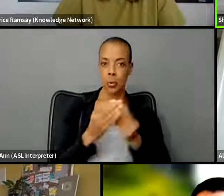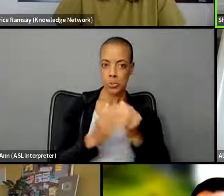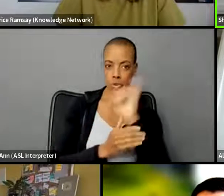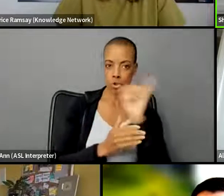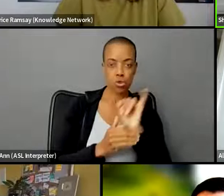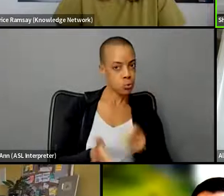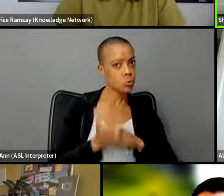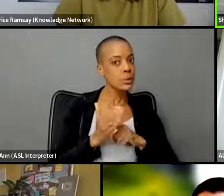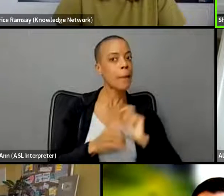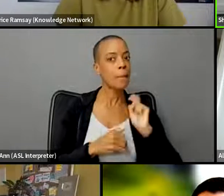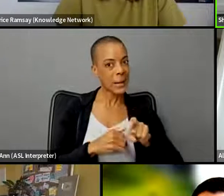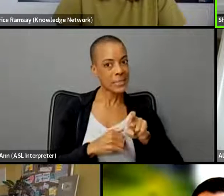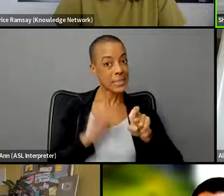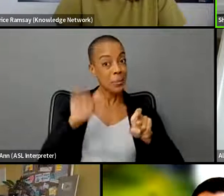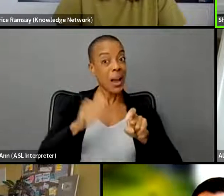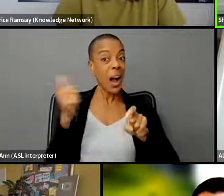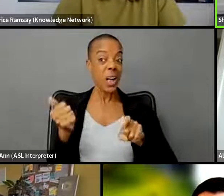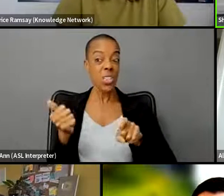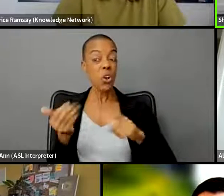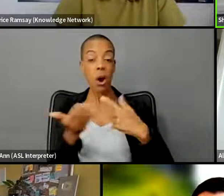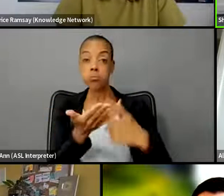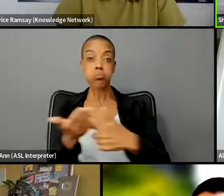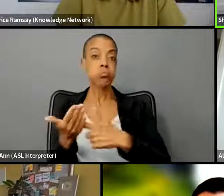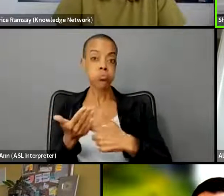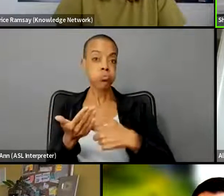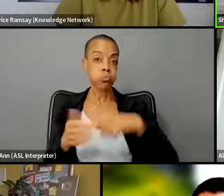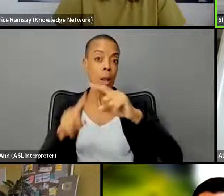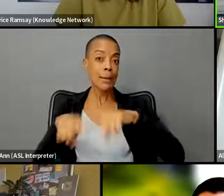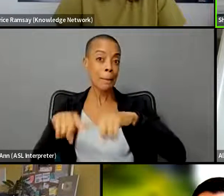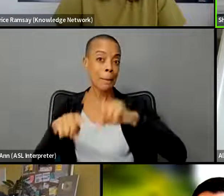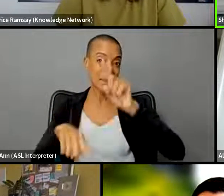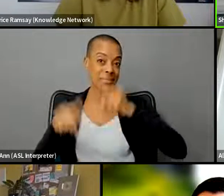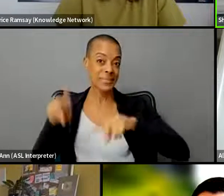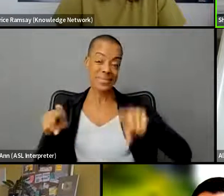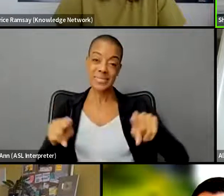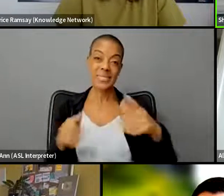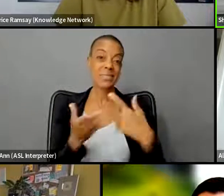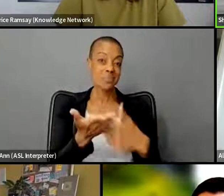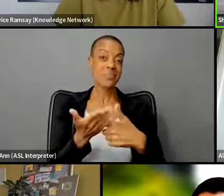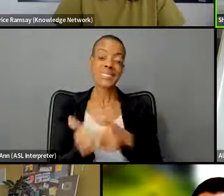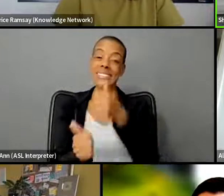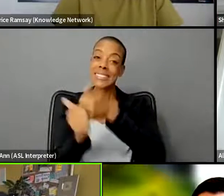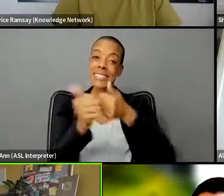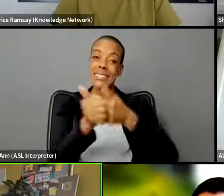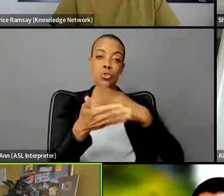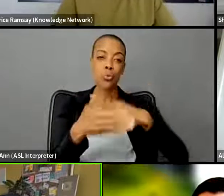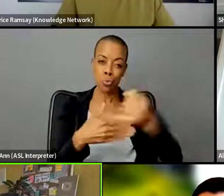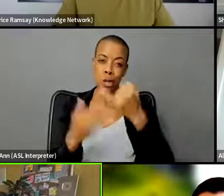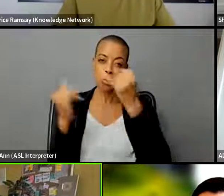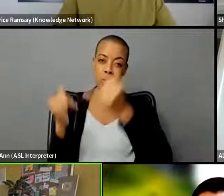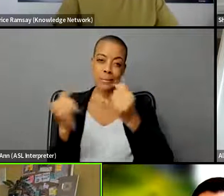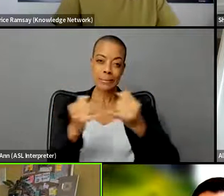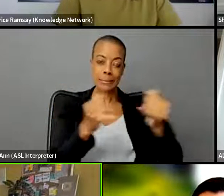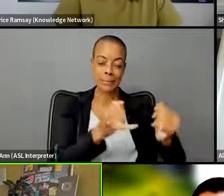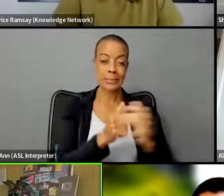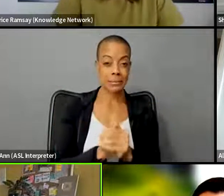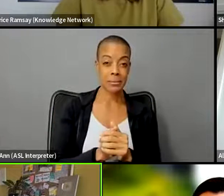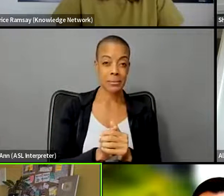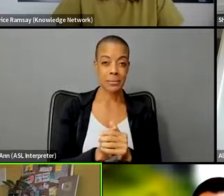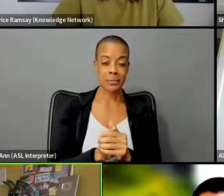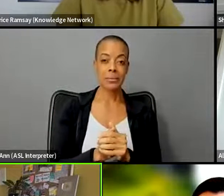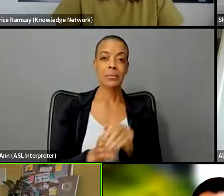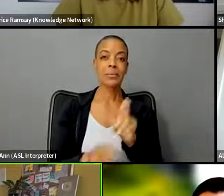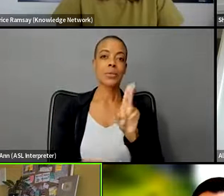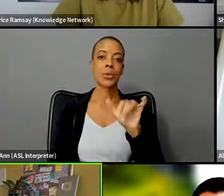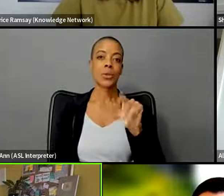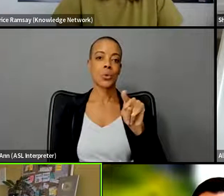that. Does that answer the question? It's really a conversation per project. I think that makes sense. I mean, there's some core things